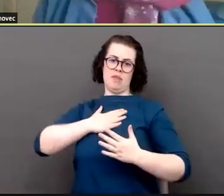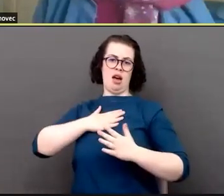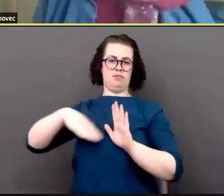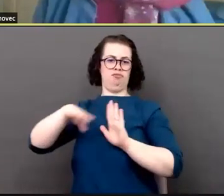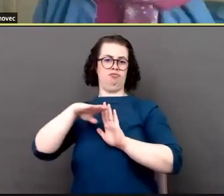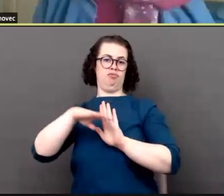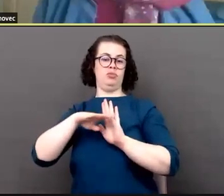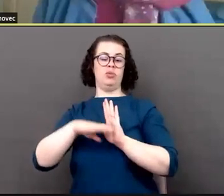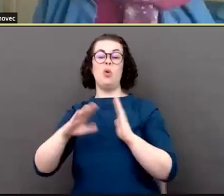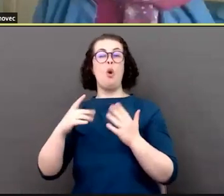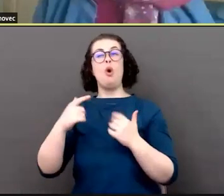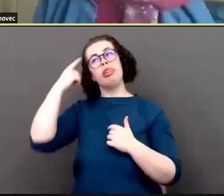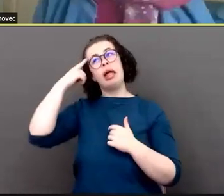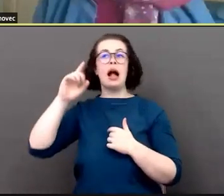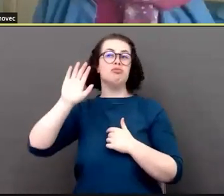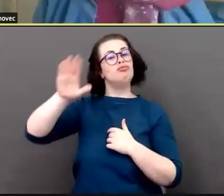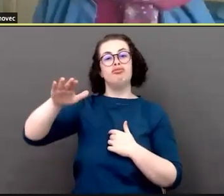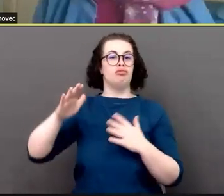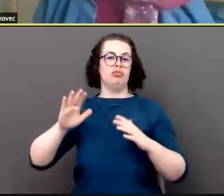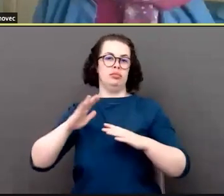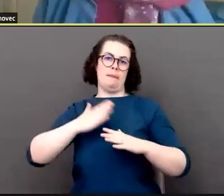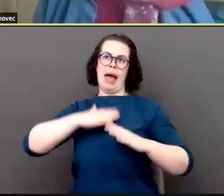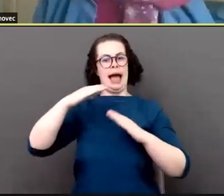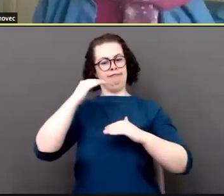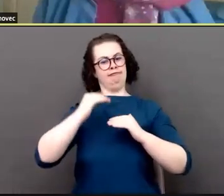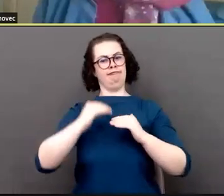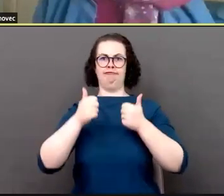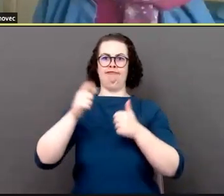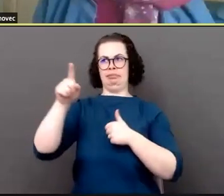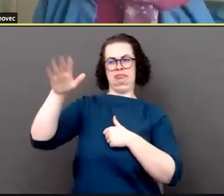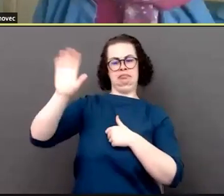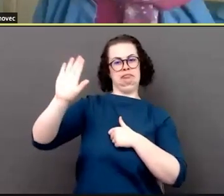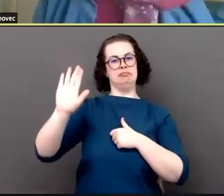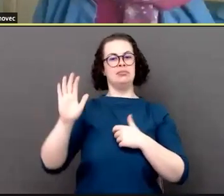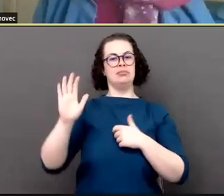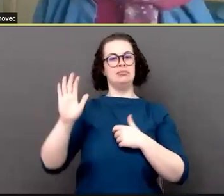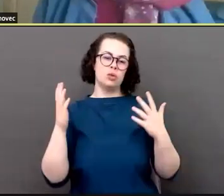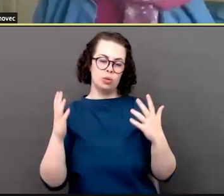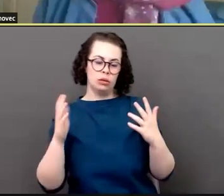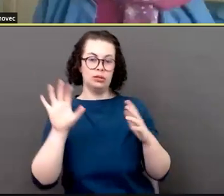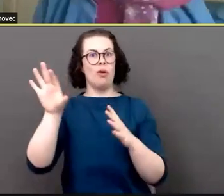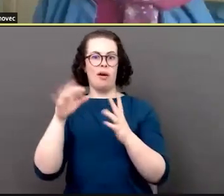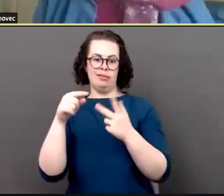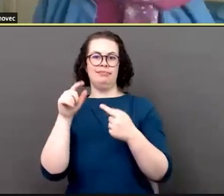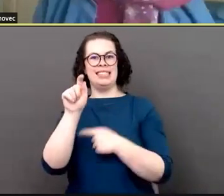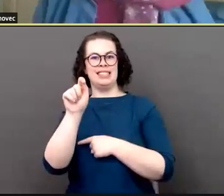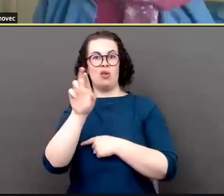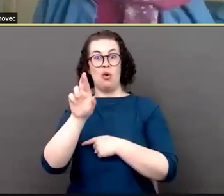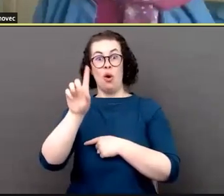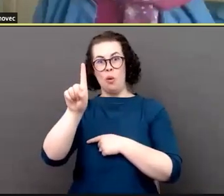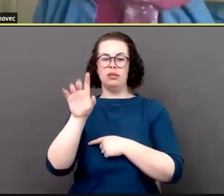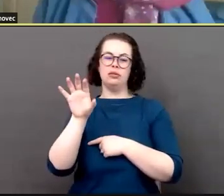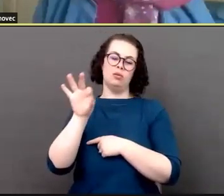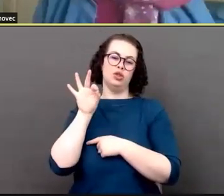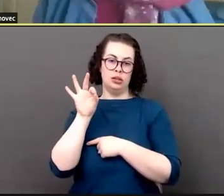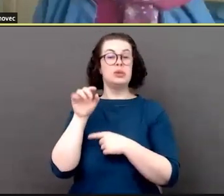implement it in the national standardization documents. That means it has informative